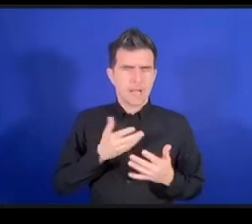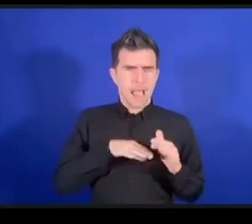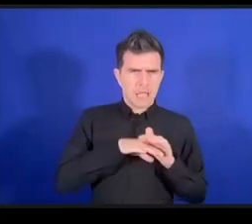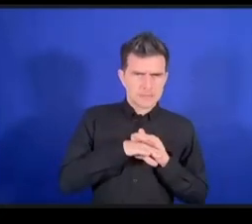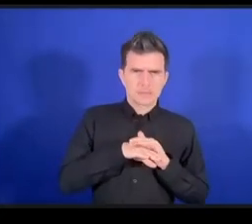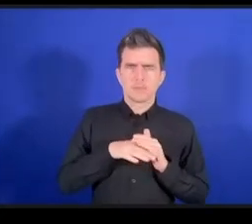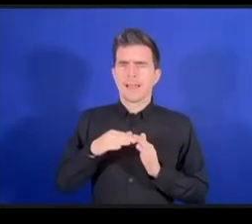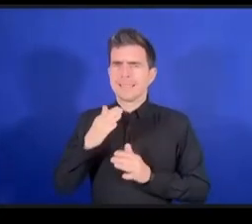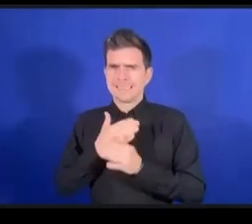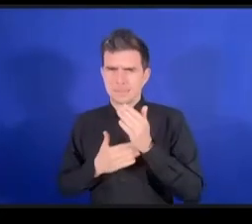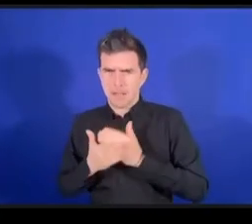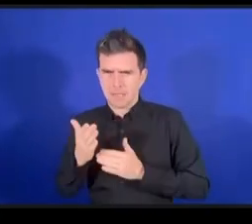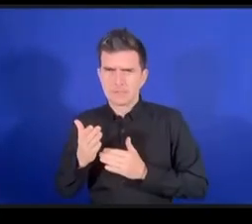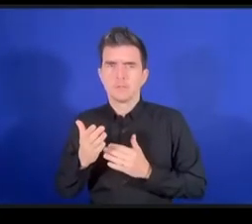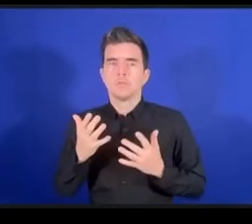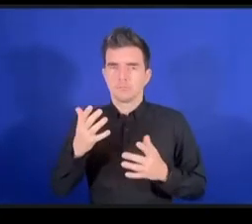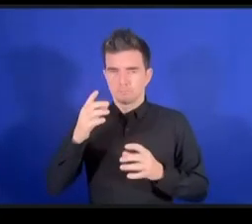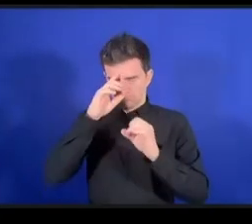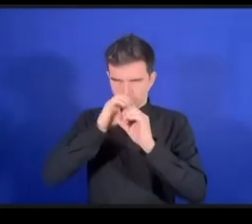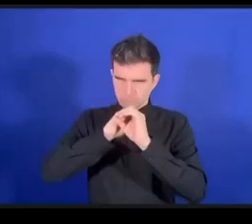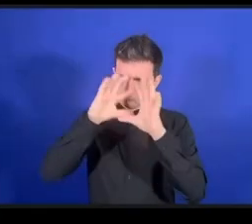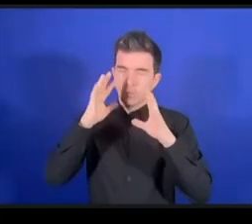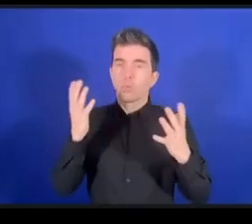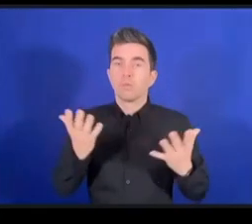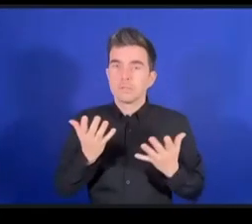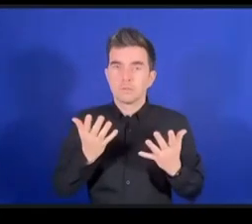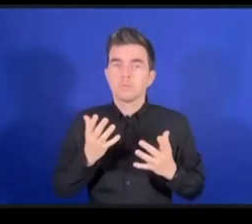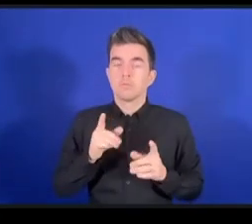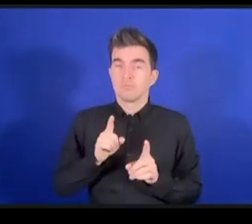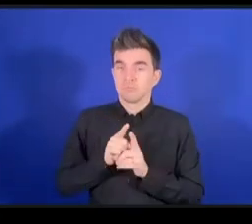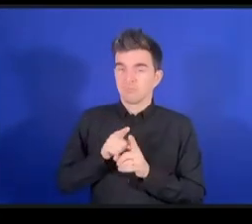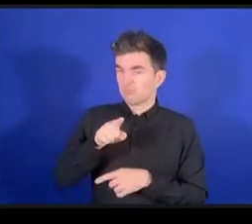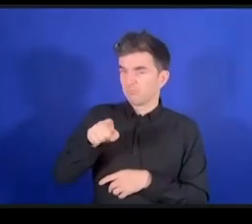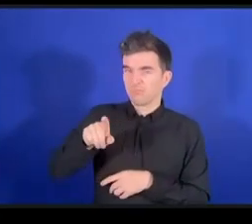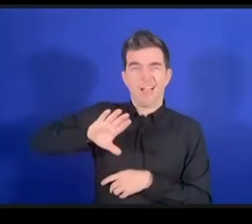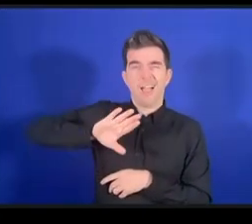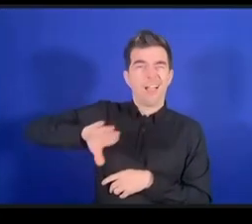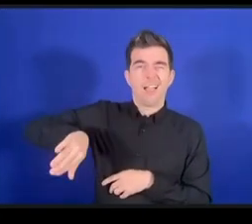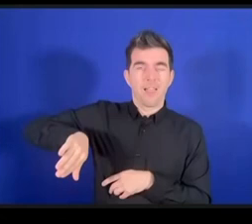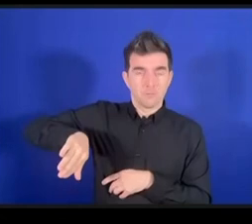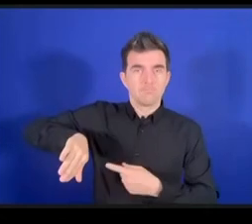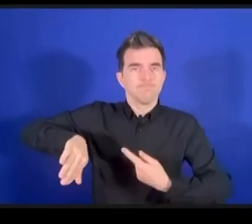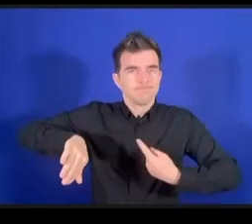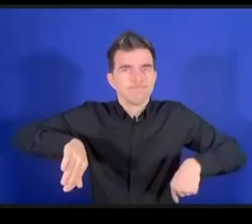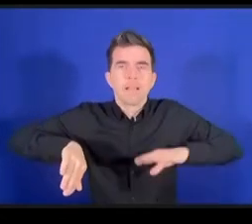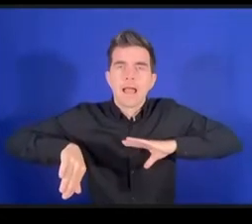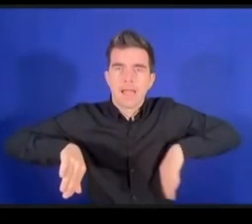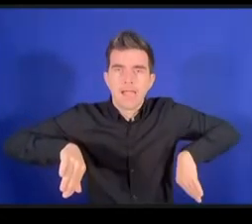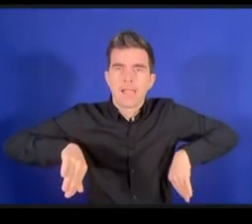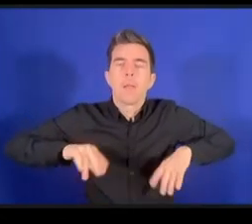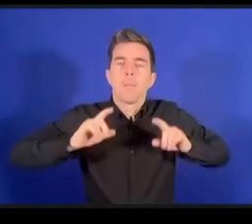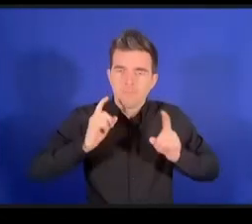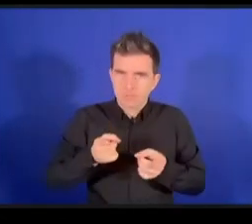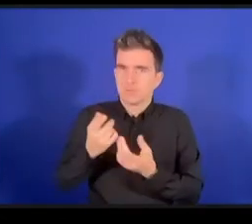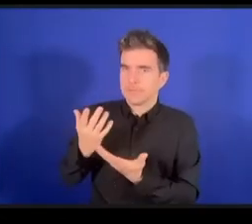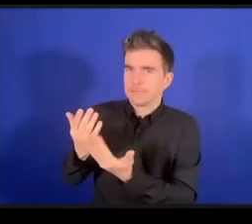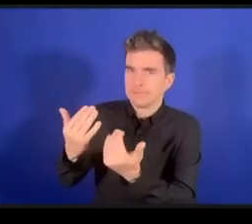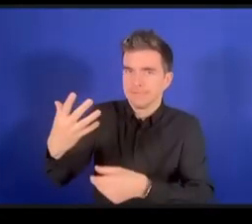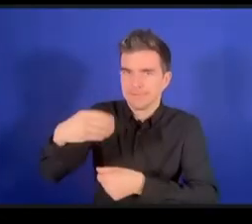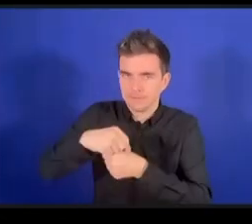with disabilities to these forums. We have more often than not noted in